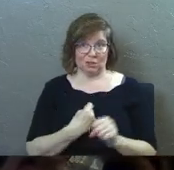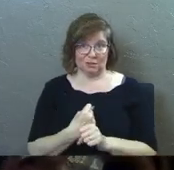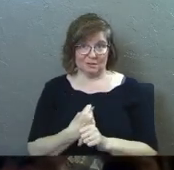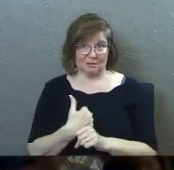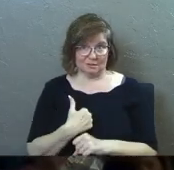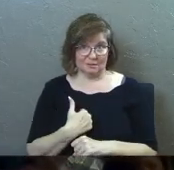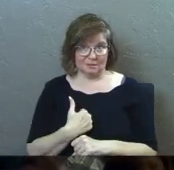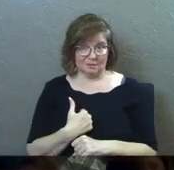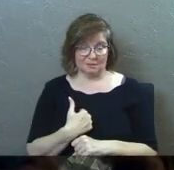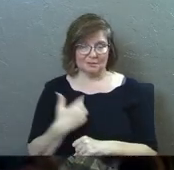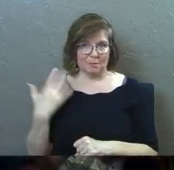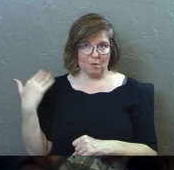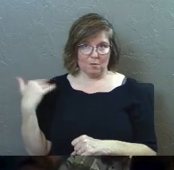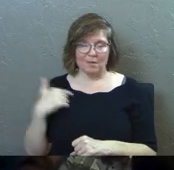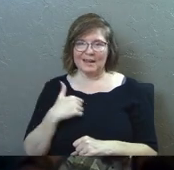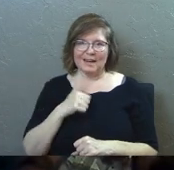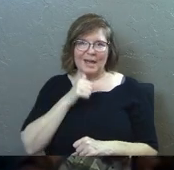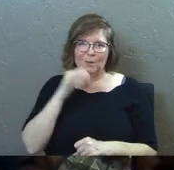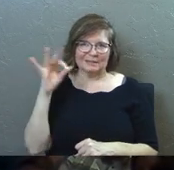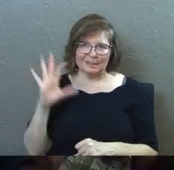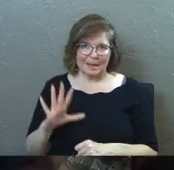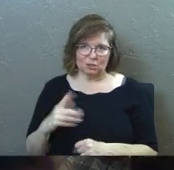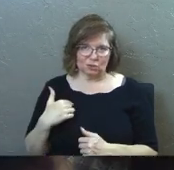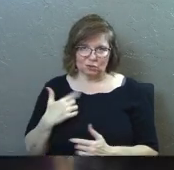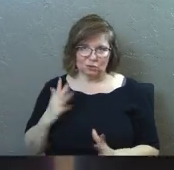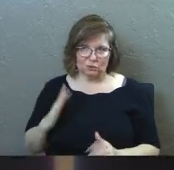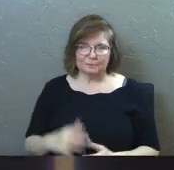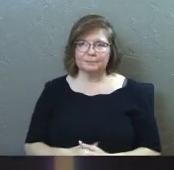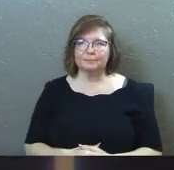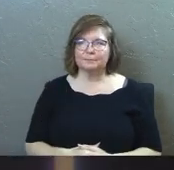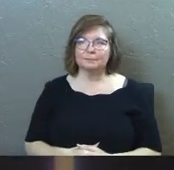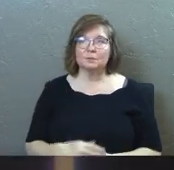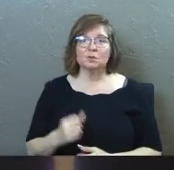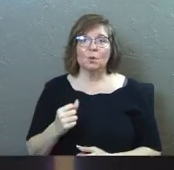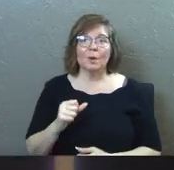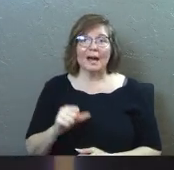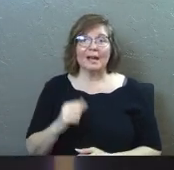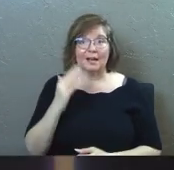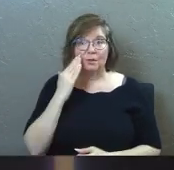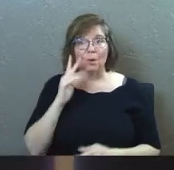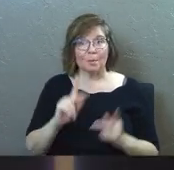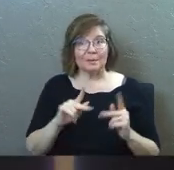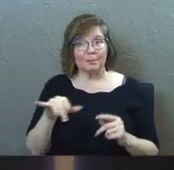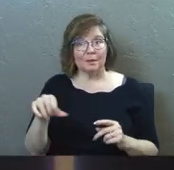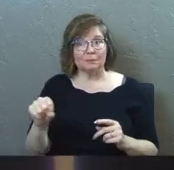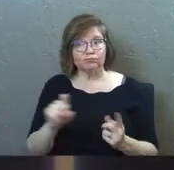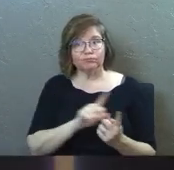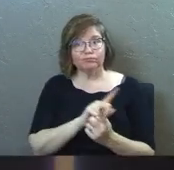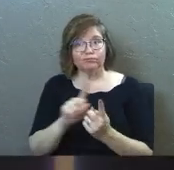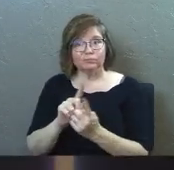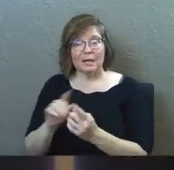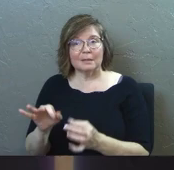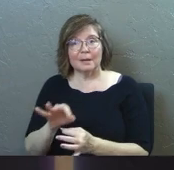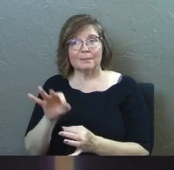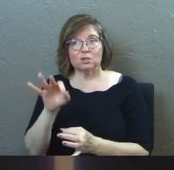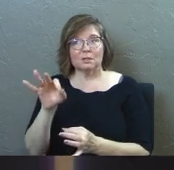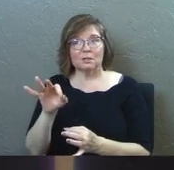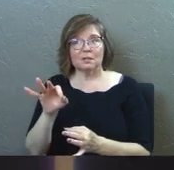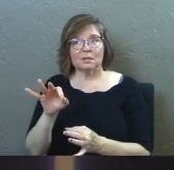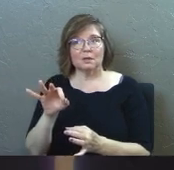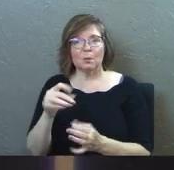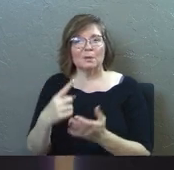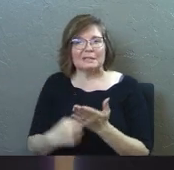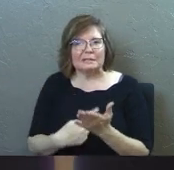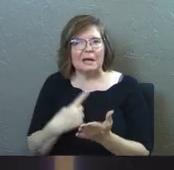years, and I wasn't a pastor. And so I got to know people, and my spirituality